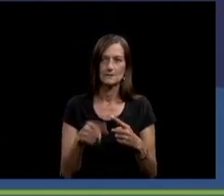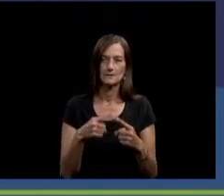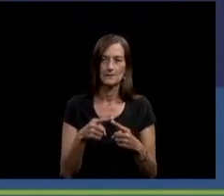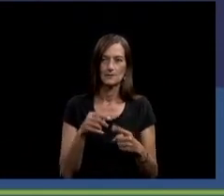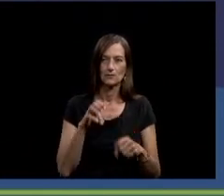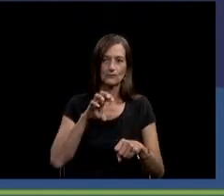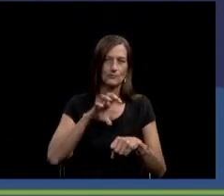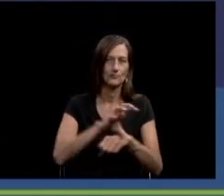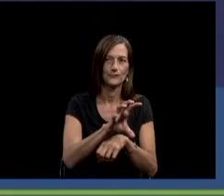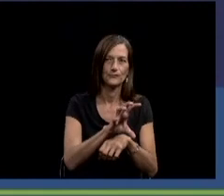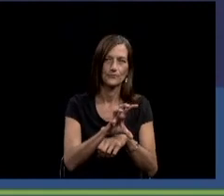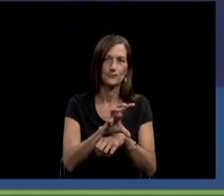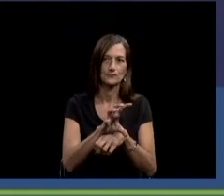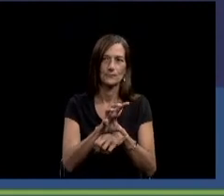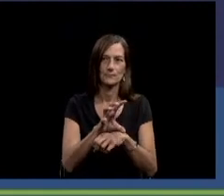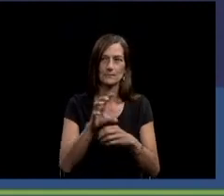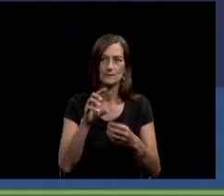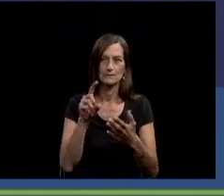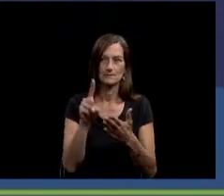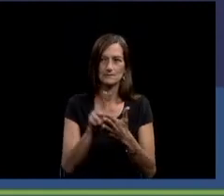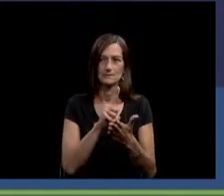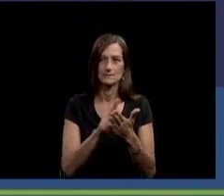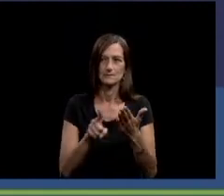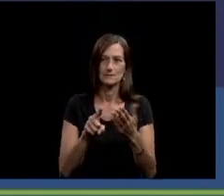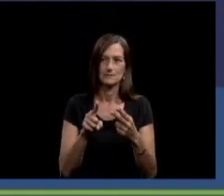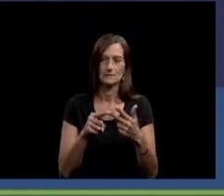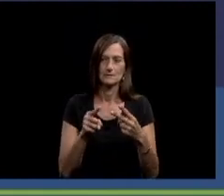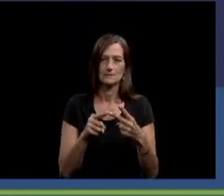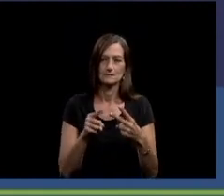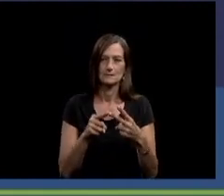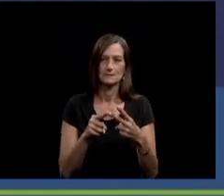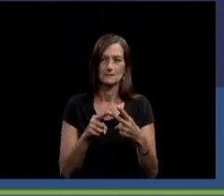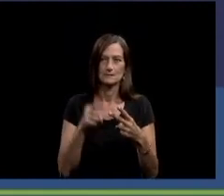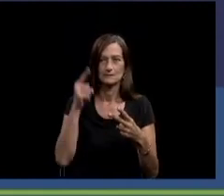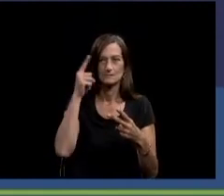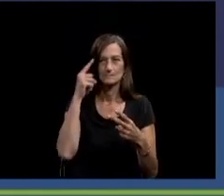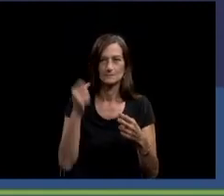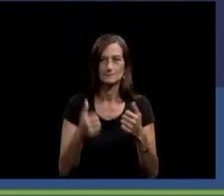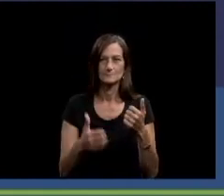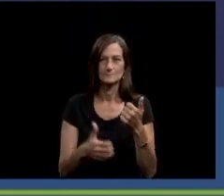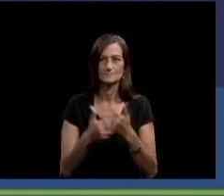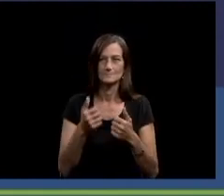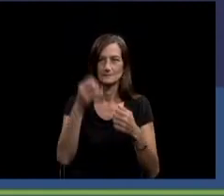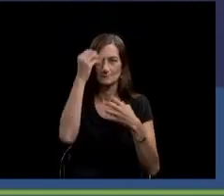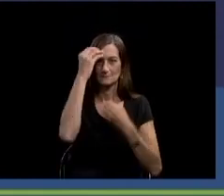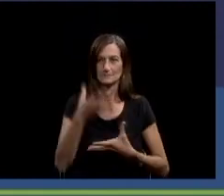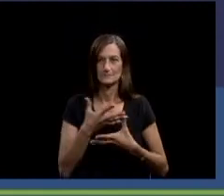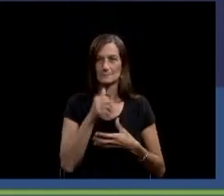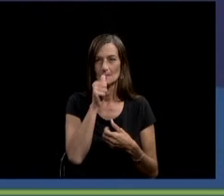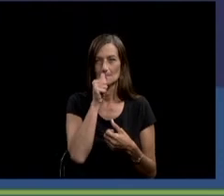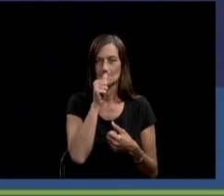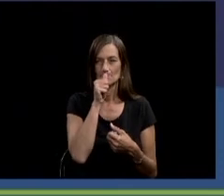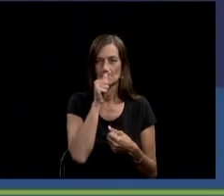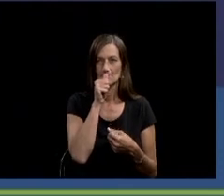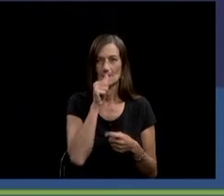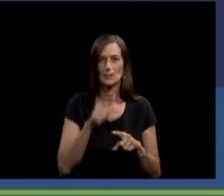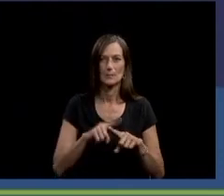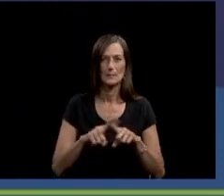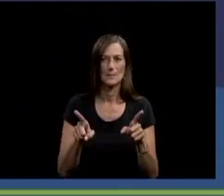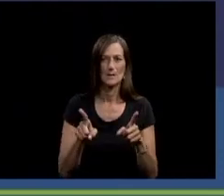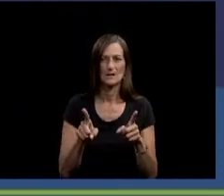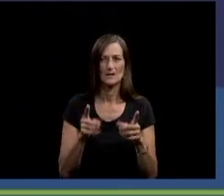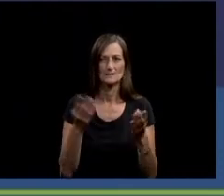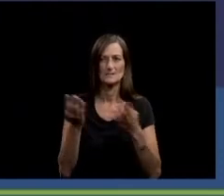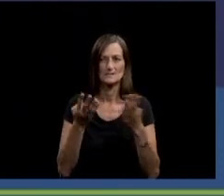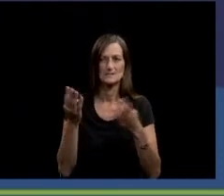information has to be confidential, but some level of transparency or some level of consistency. And I'd like your